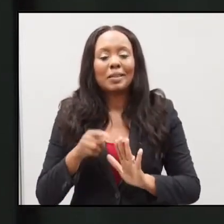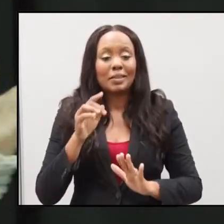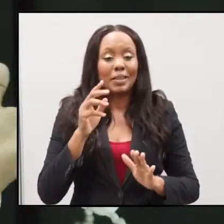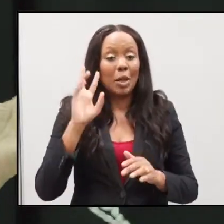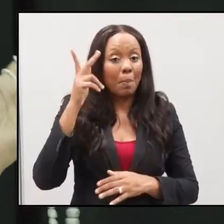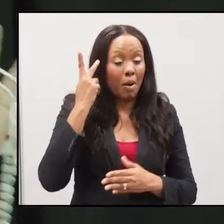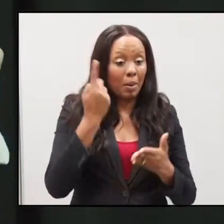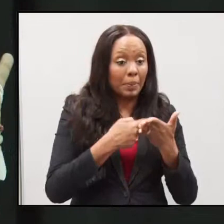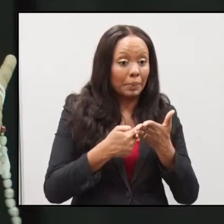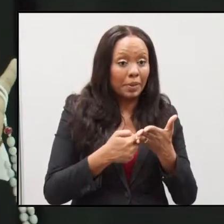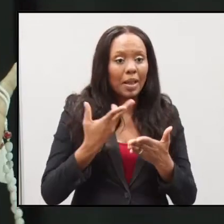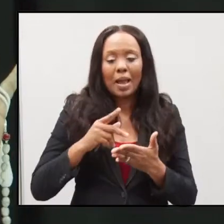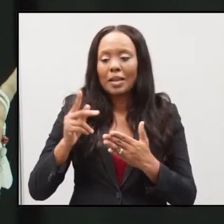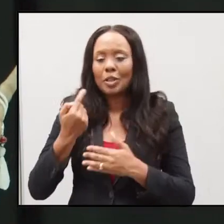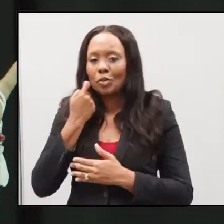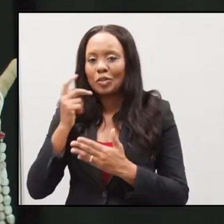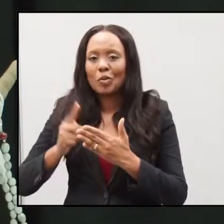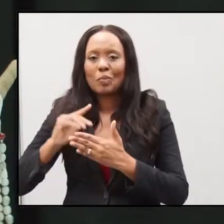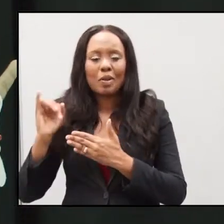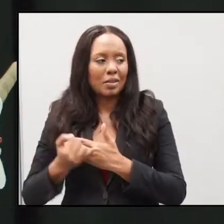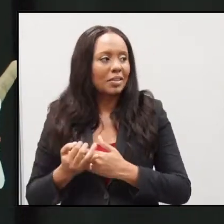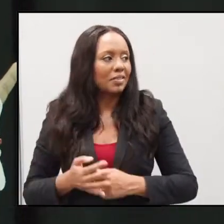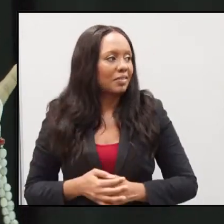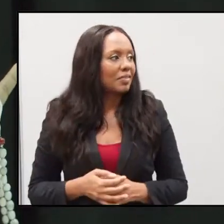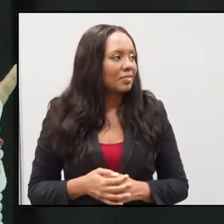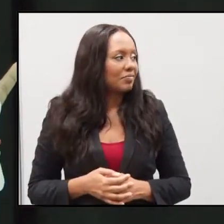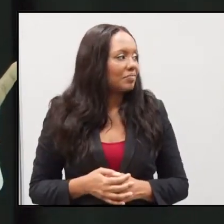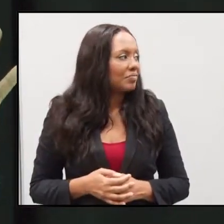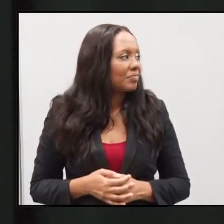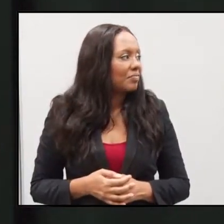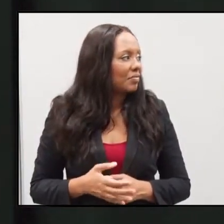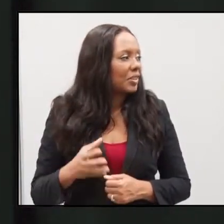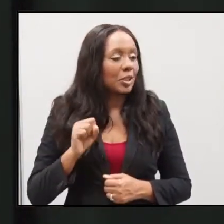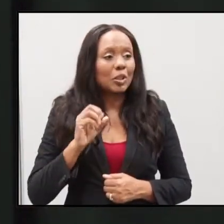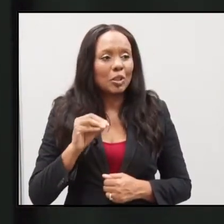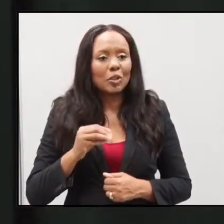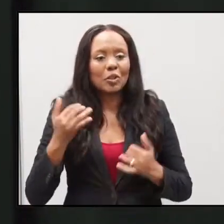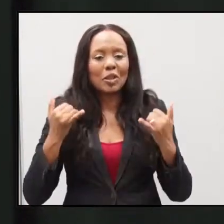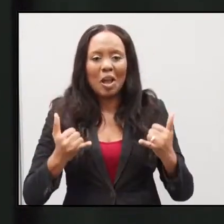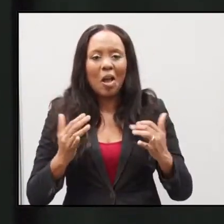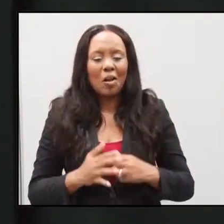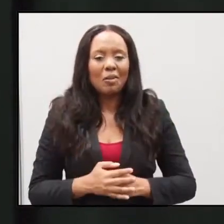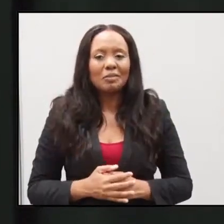the project which we've just launched. So the gods are watching us and taking care of us.